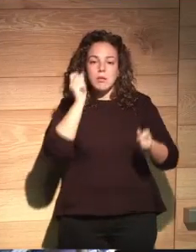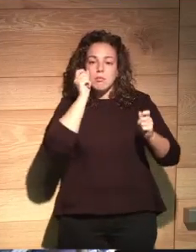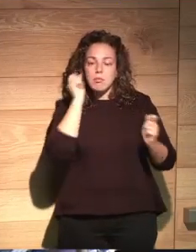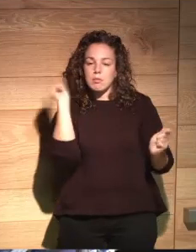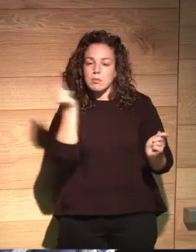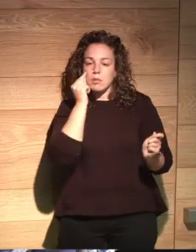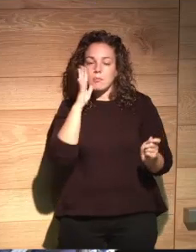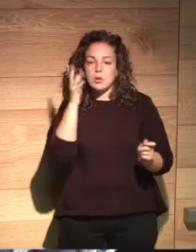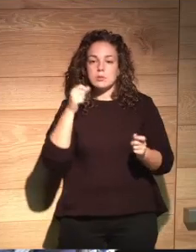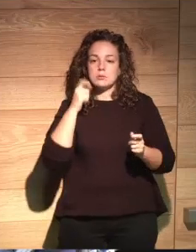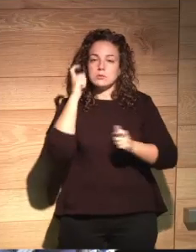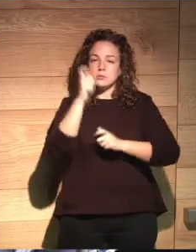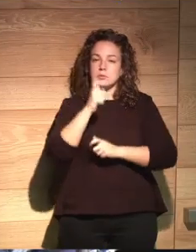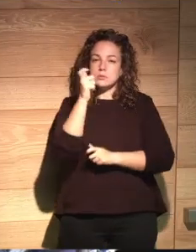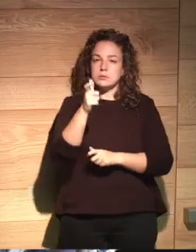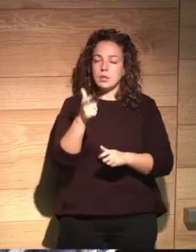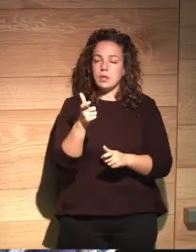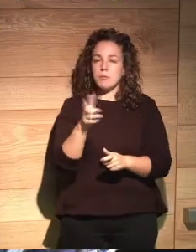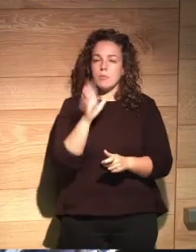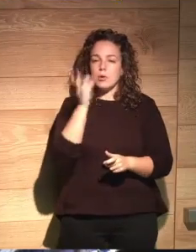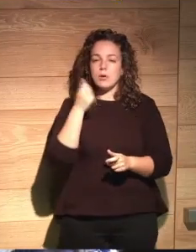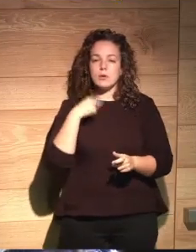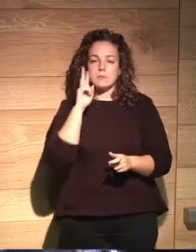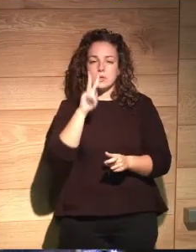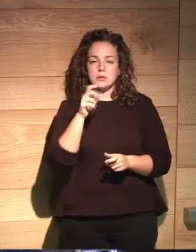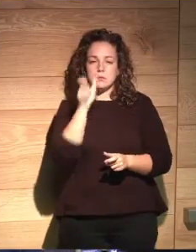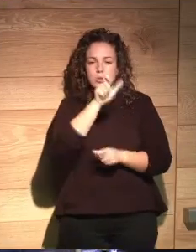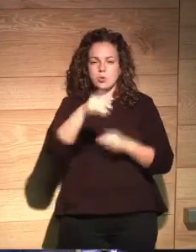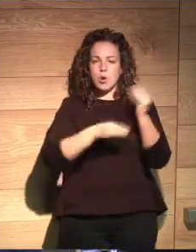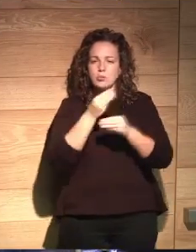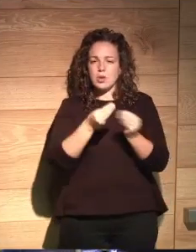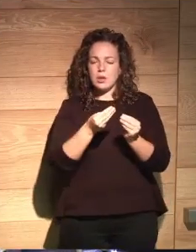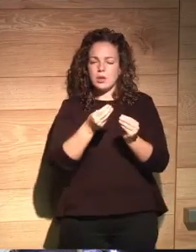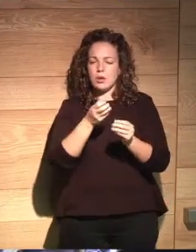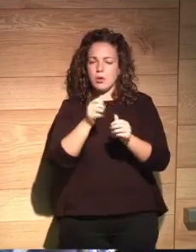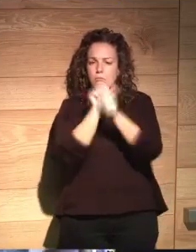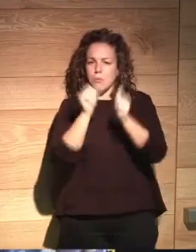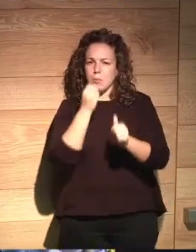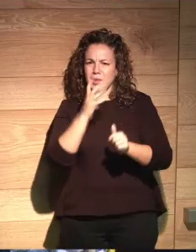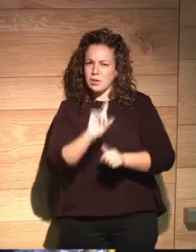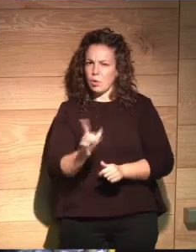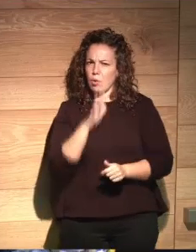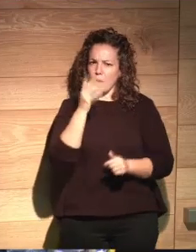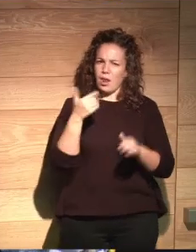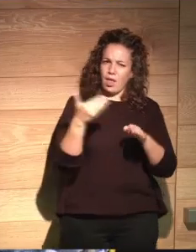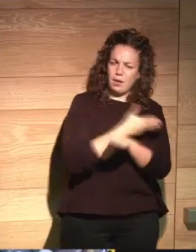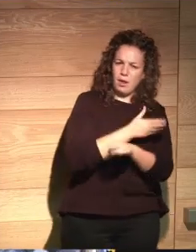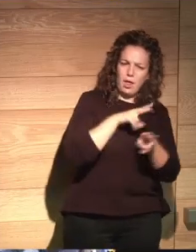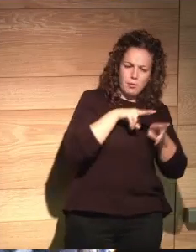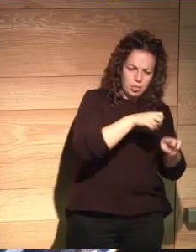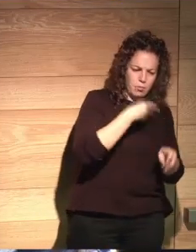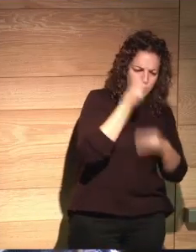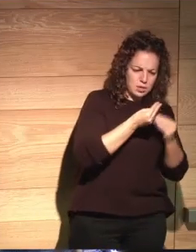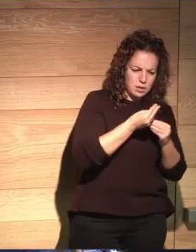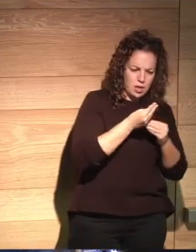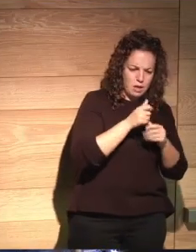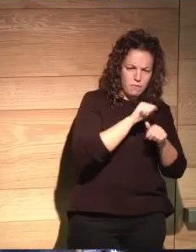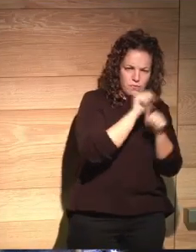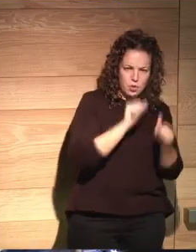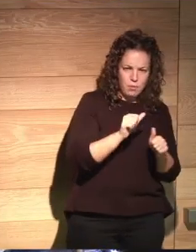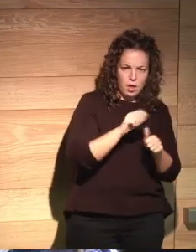and then after a certain period of time or lapse of time, you see that people are starting using those technologies